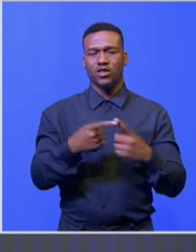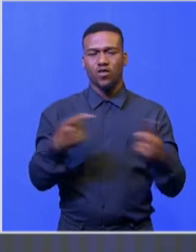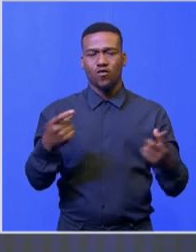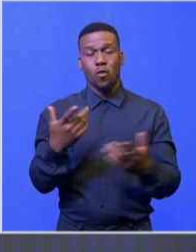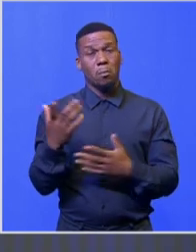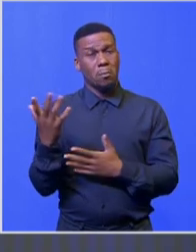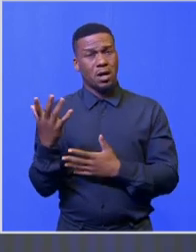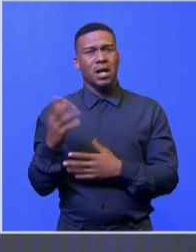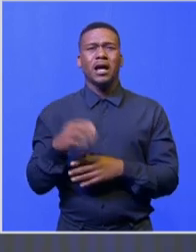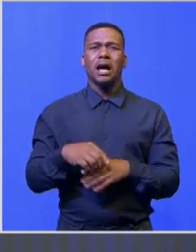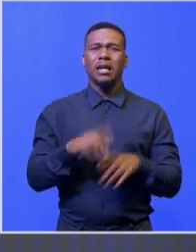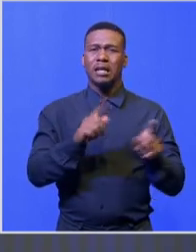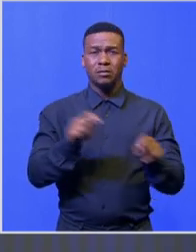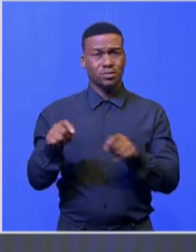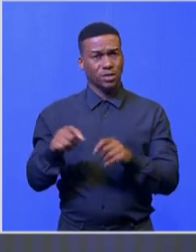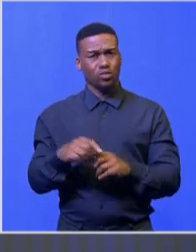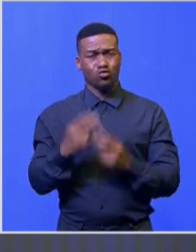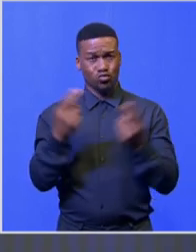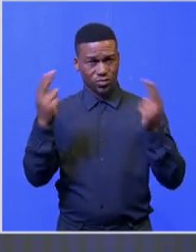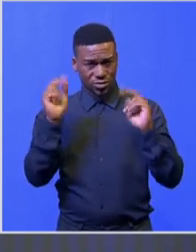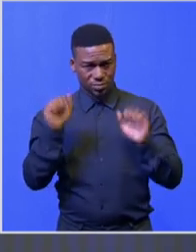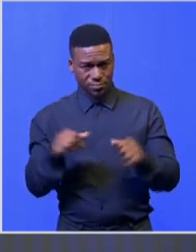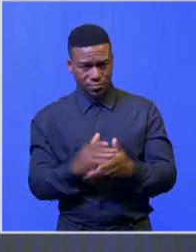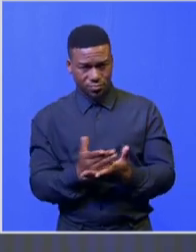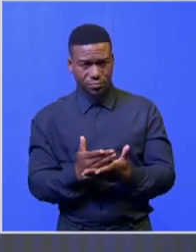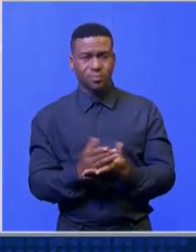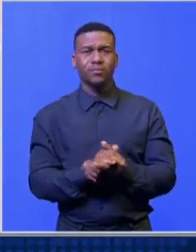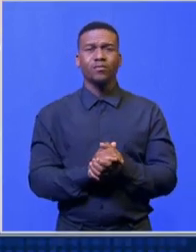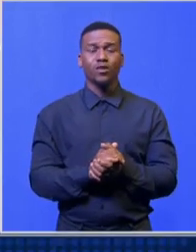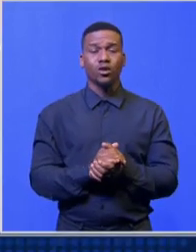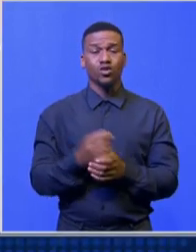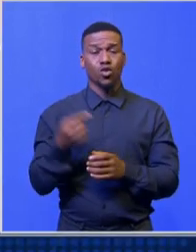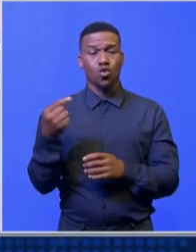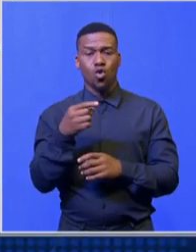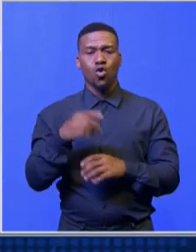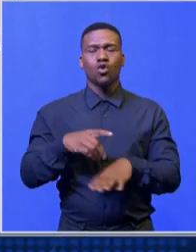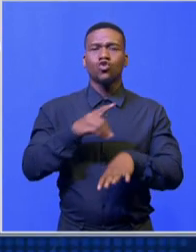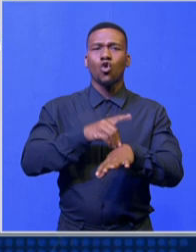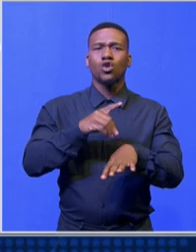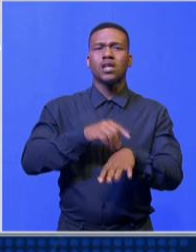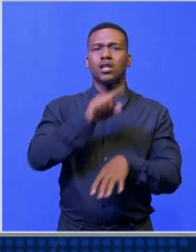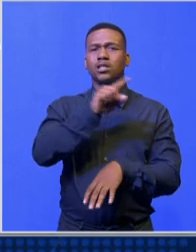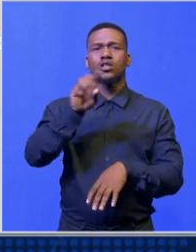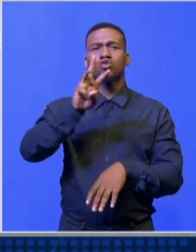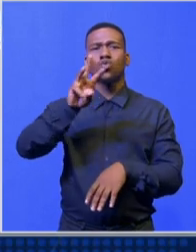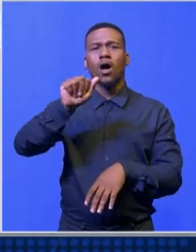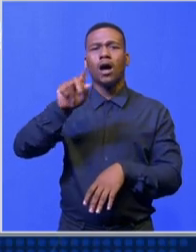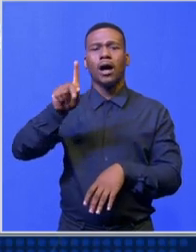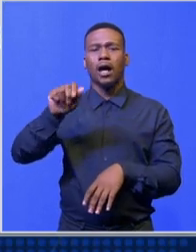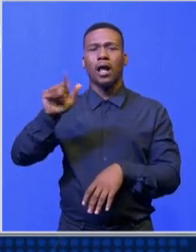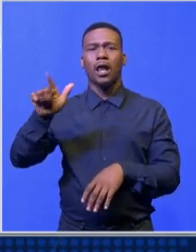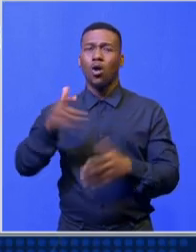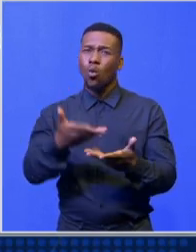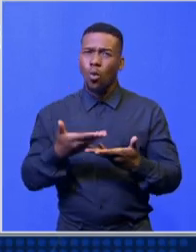who also comments as a political party brand analyst. Dr. Zwakala, good morning to you. Welcome to the agenda.